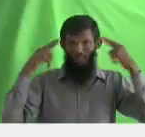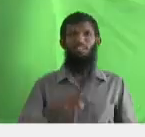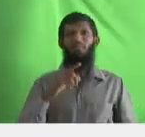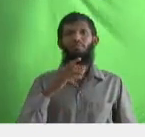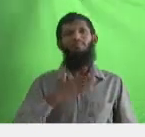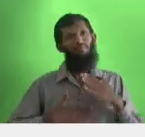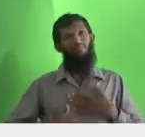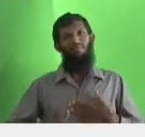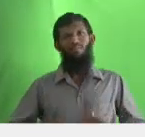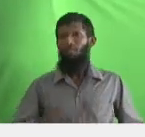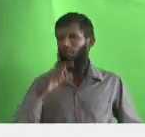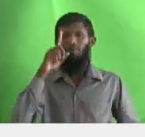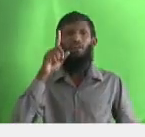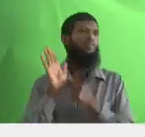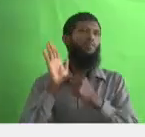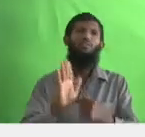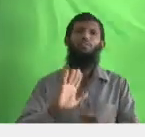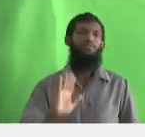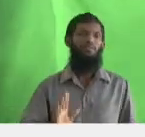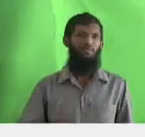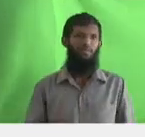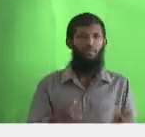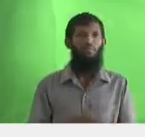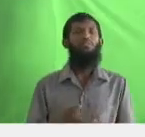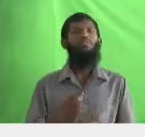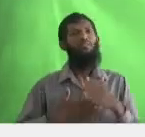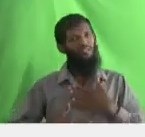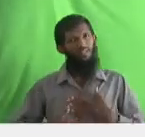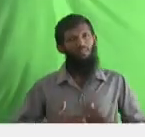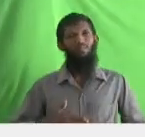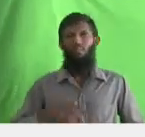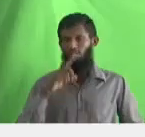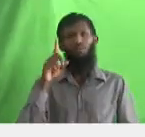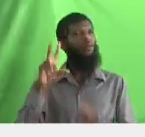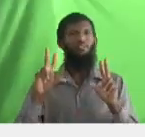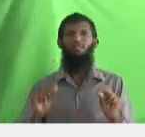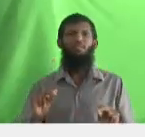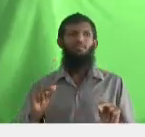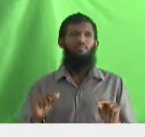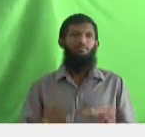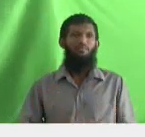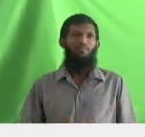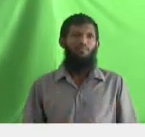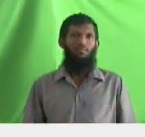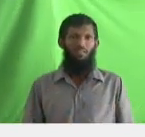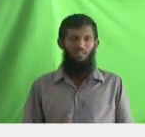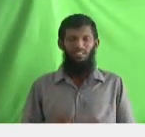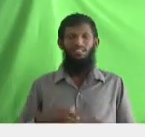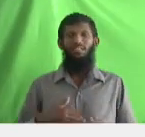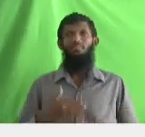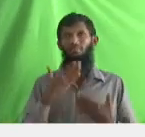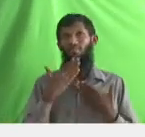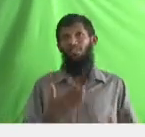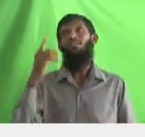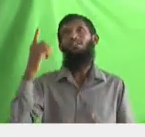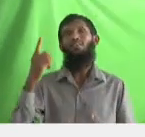humble. When Allah has blessed you with something, lower the wing of humility and humbleness and ensure that you appreciate what Allah has